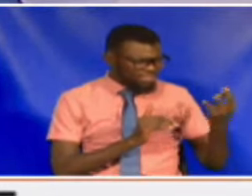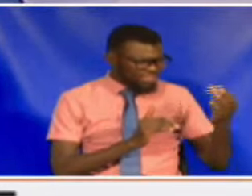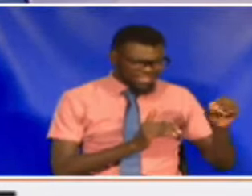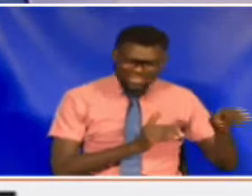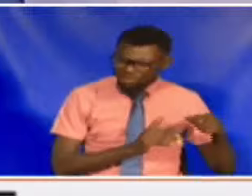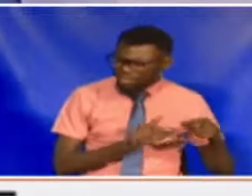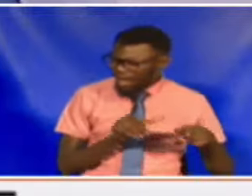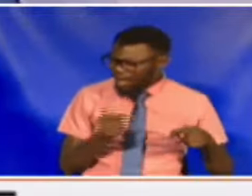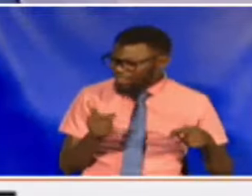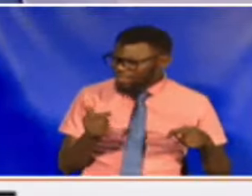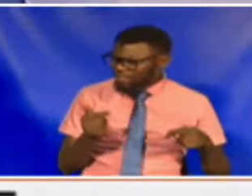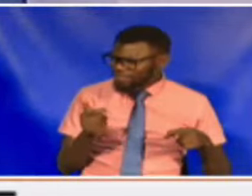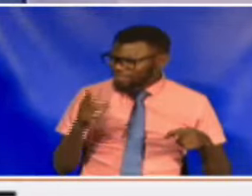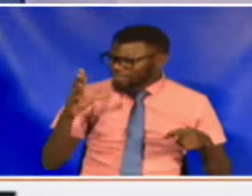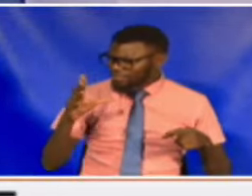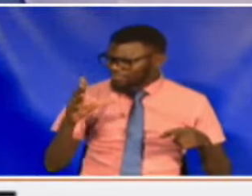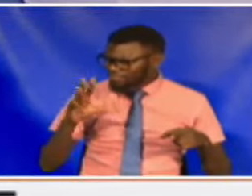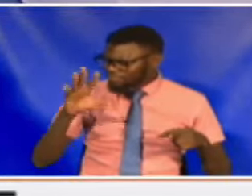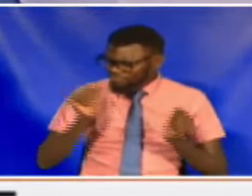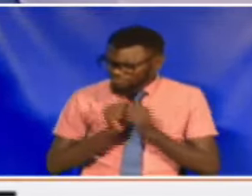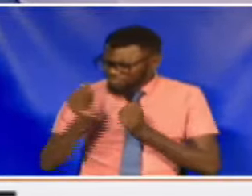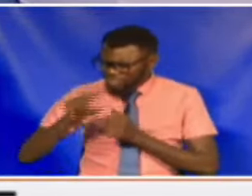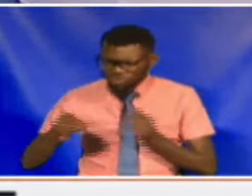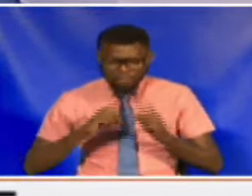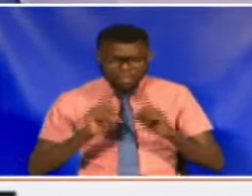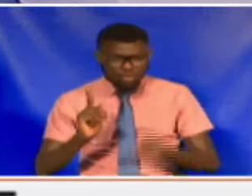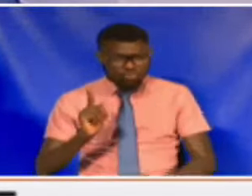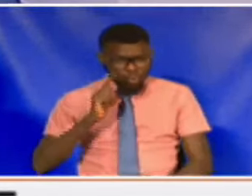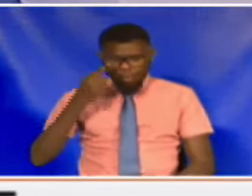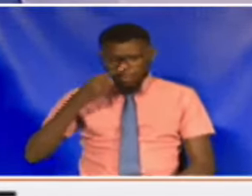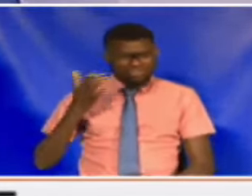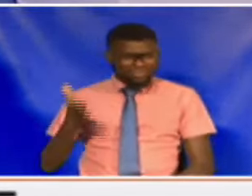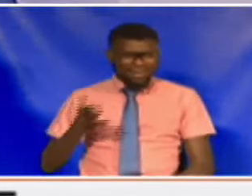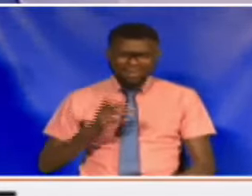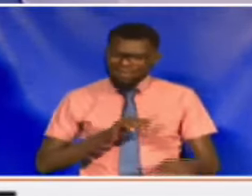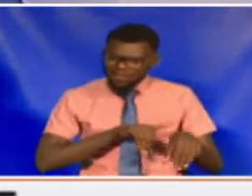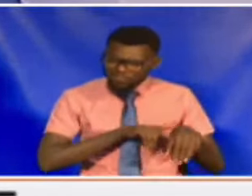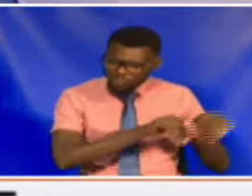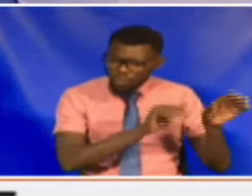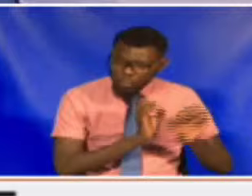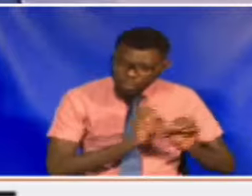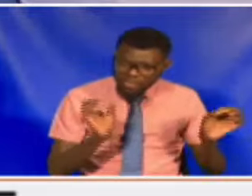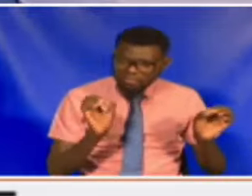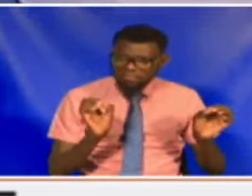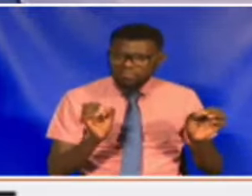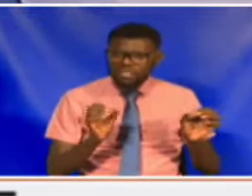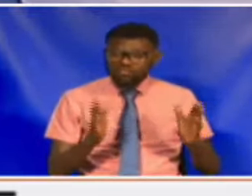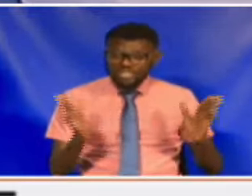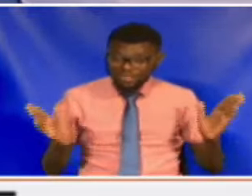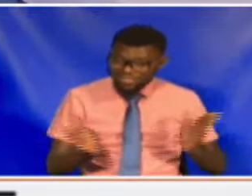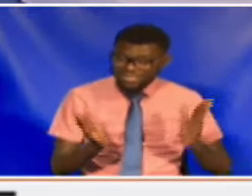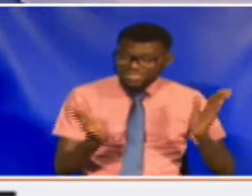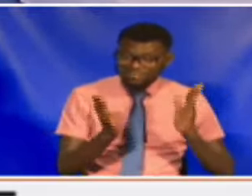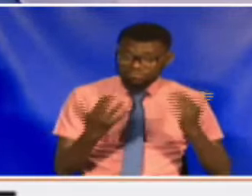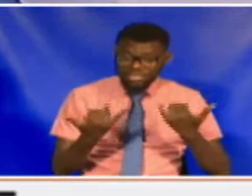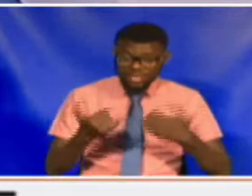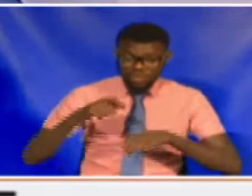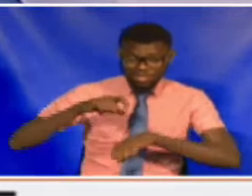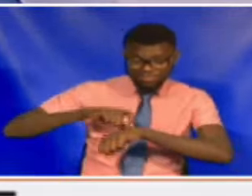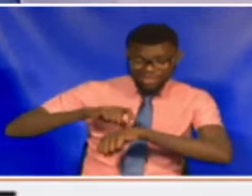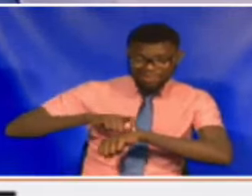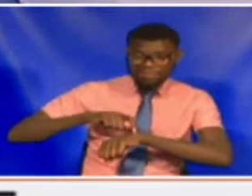advance against the existing policies and laws that is there. And that is why we continue encouraging that this is a moment that